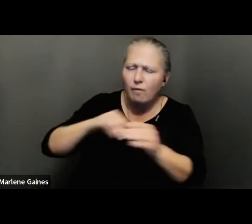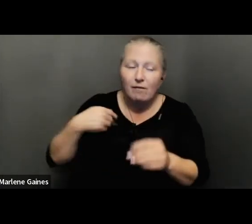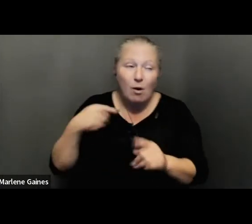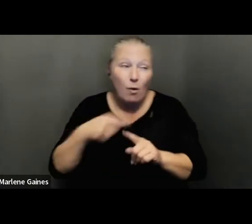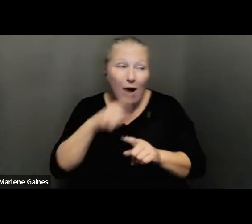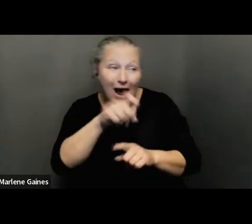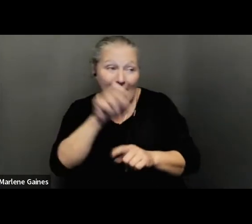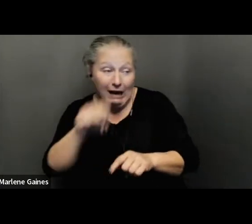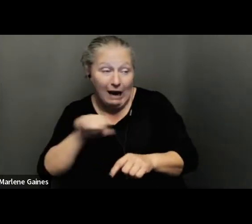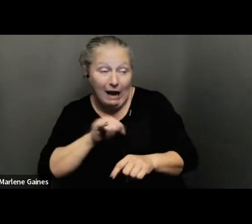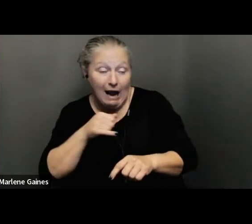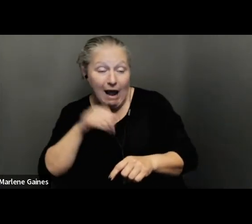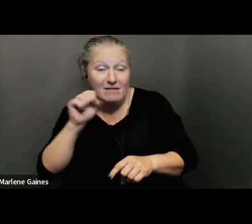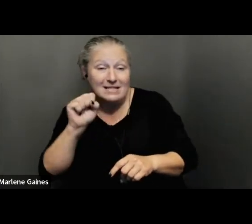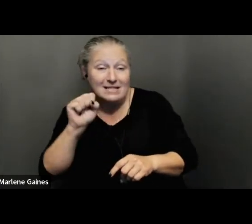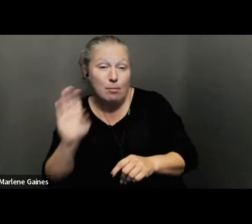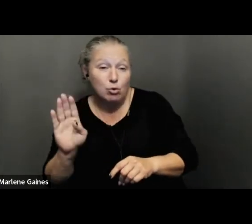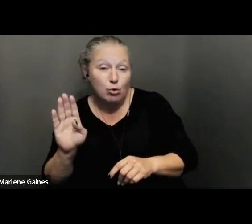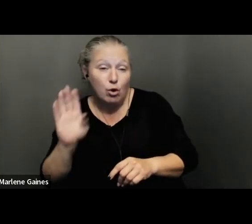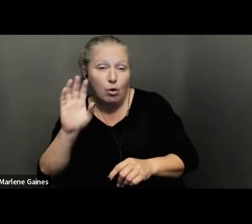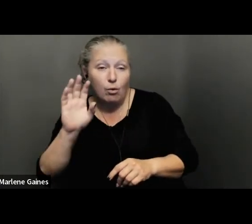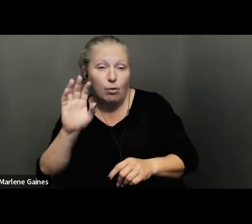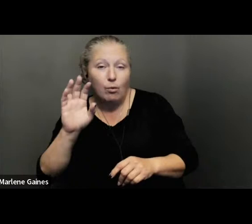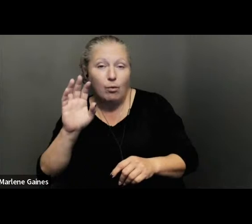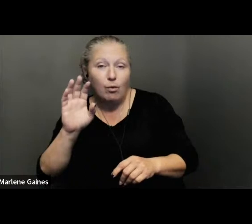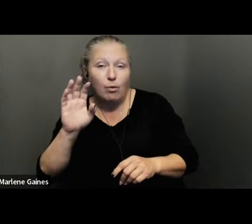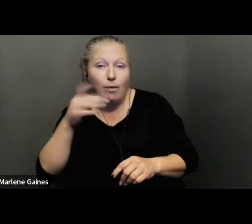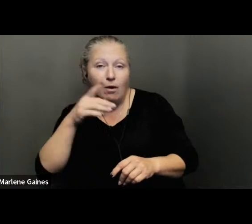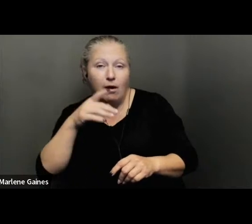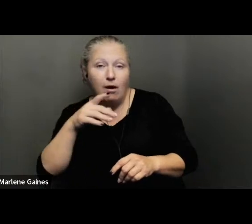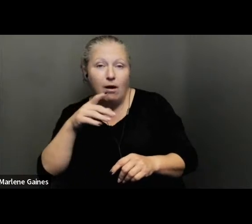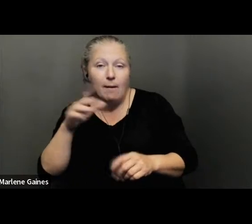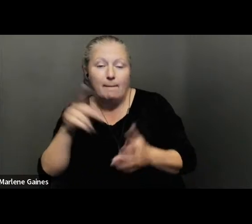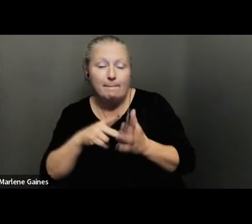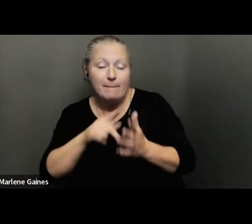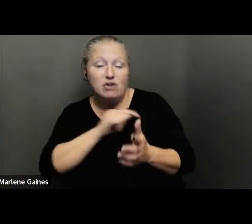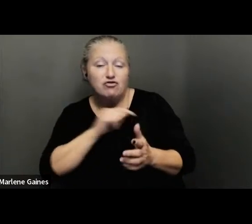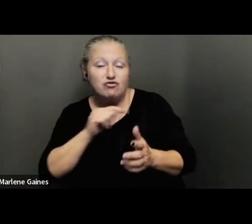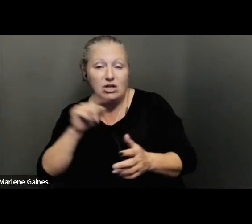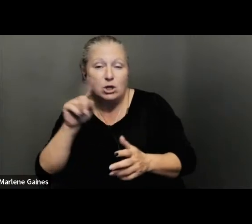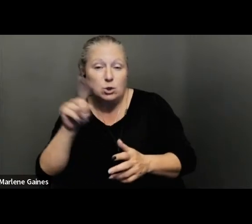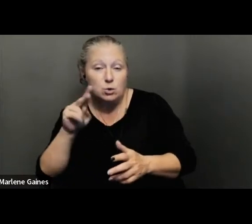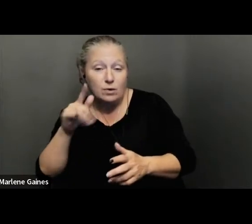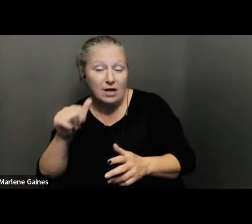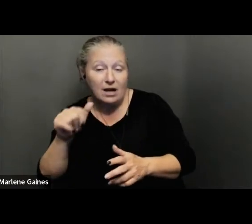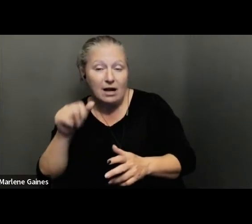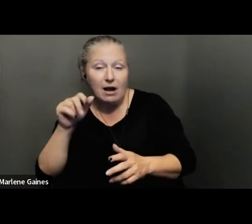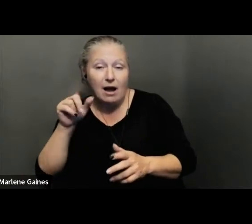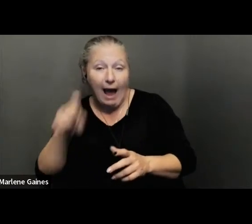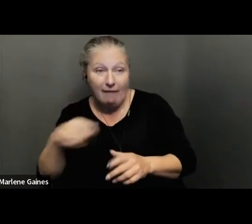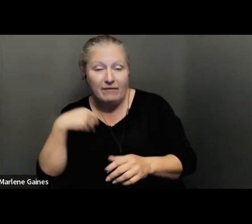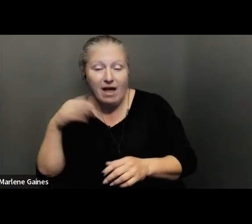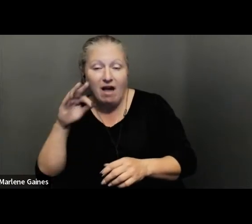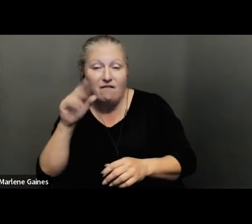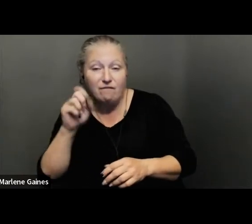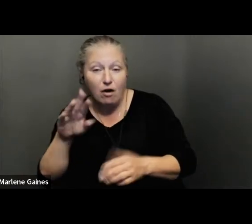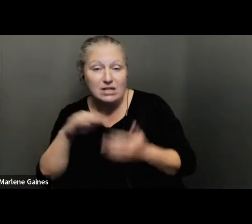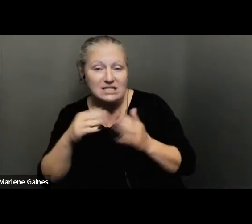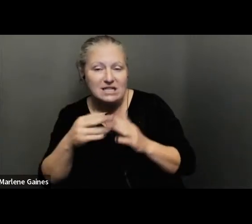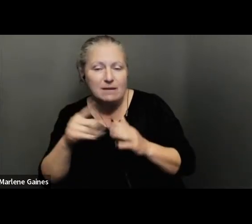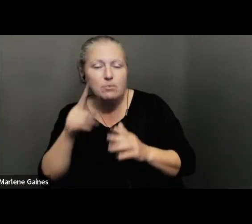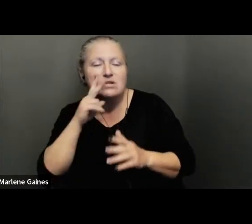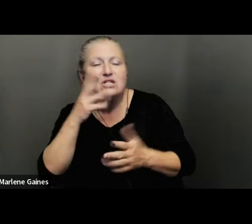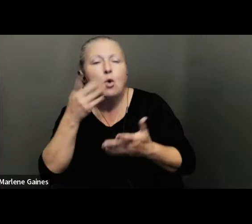San Bruno and have San Bruno. Doesn't mean that trustee Zuniga would have Foster City, but I just wanted to see if we can see what